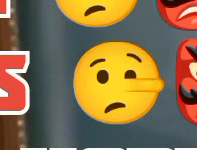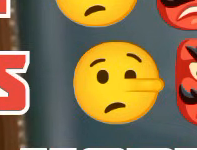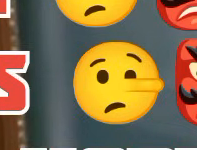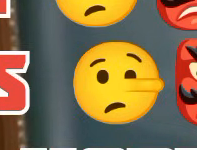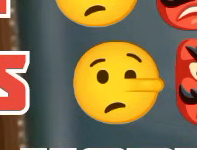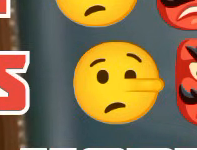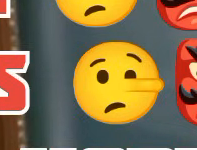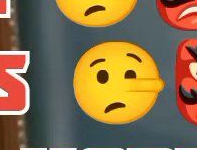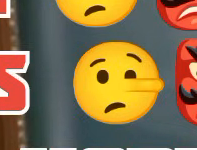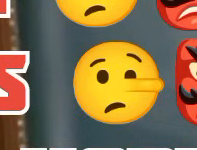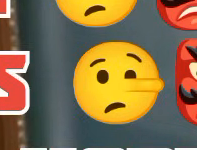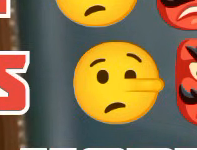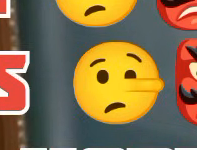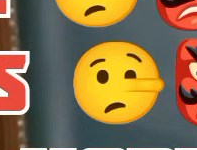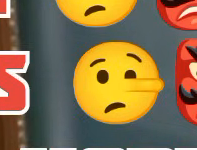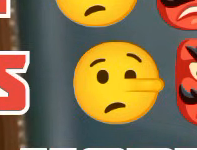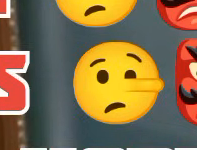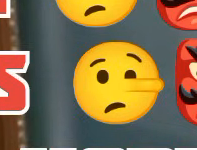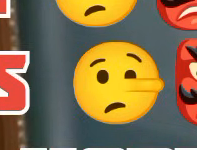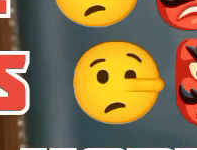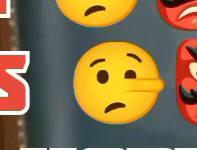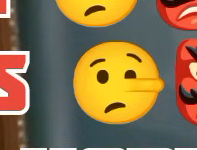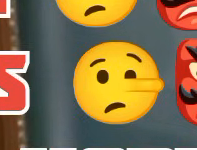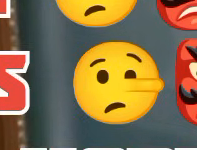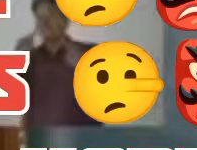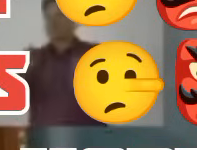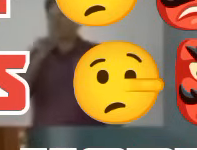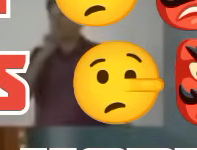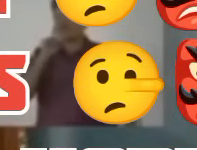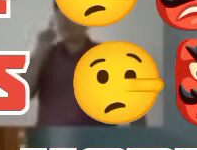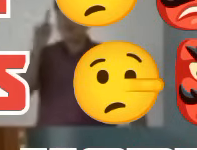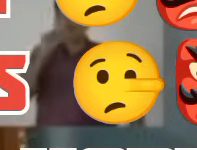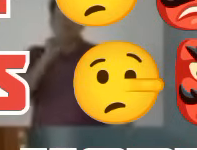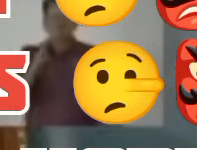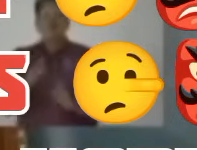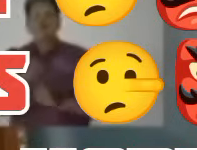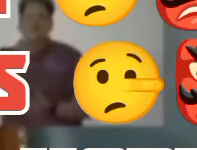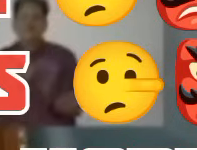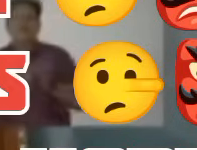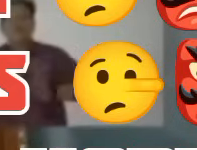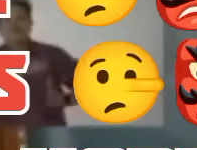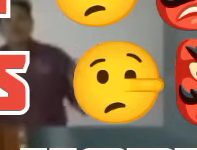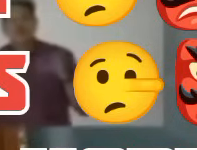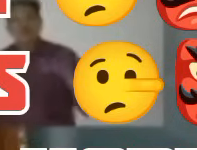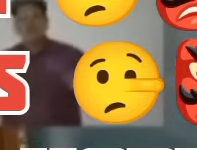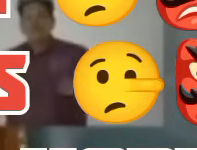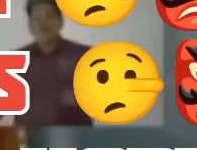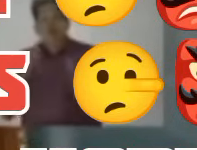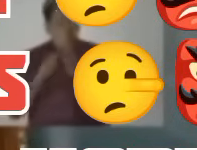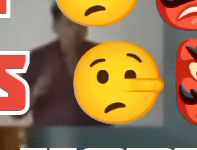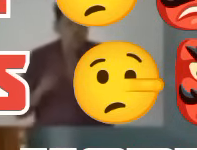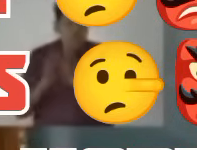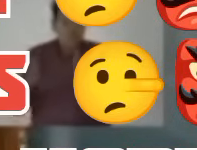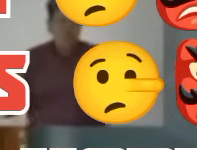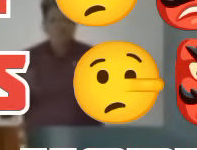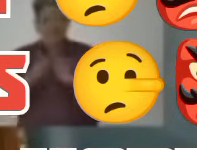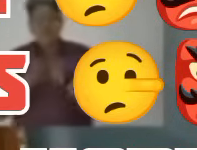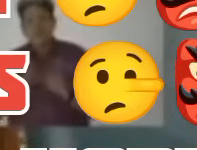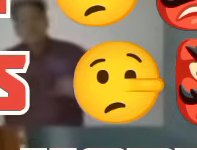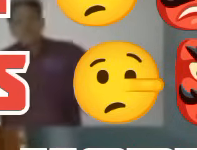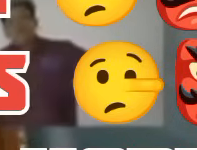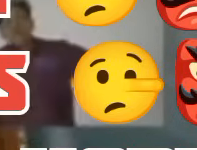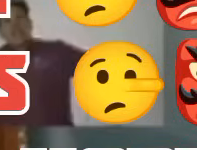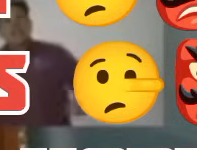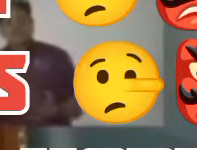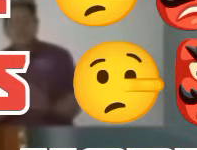one report, either from the Integrity Commission or the Auditor General's Department, which have not